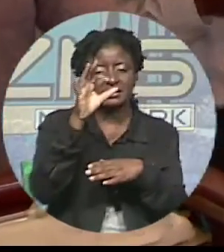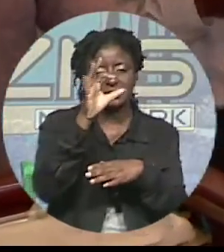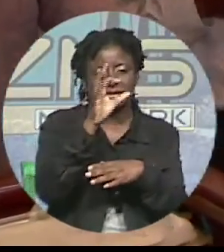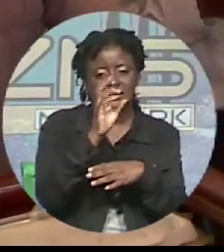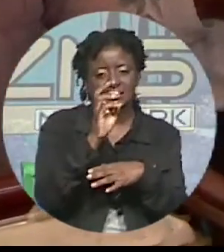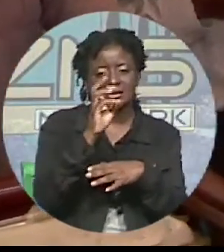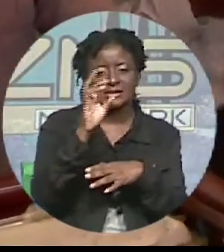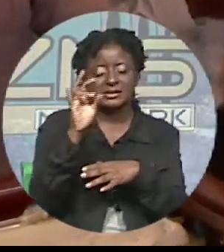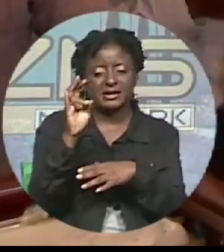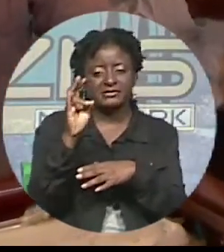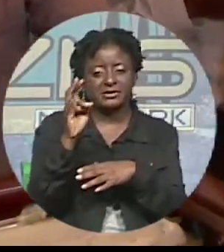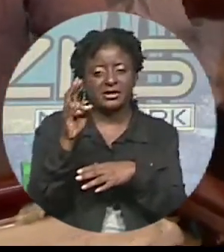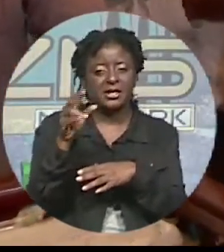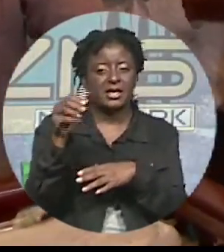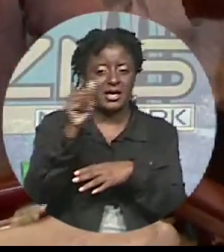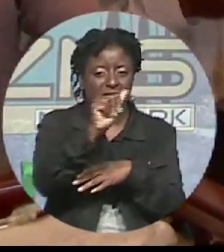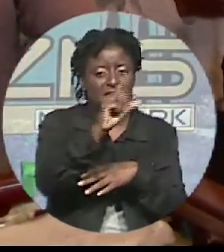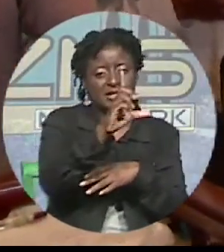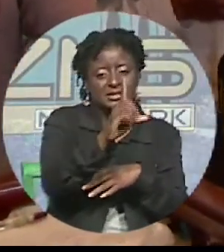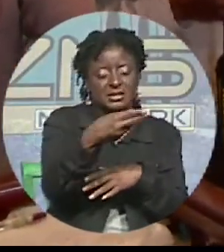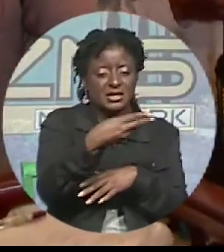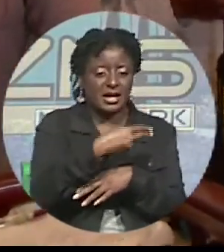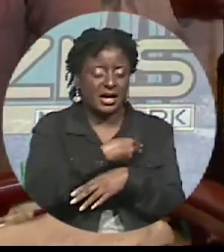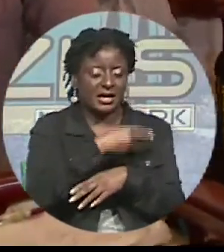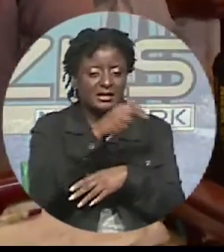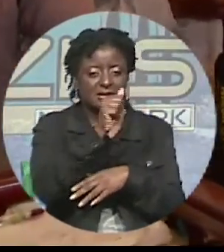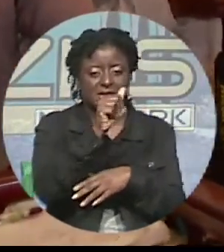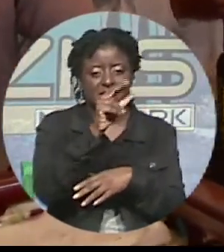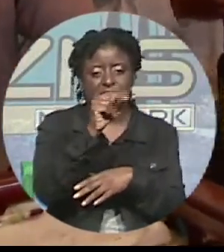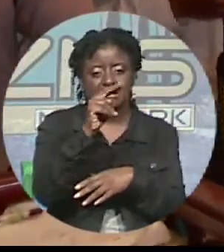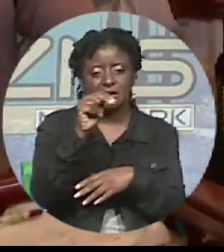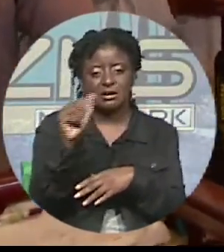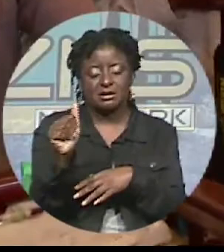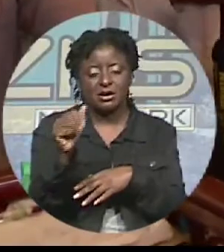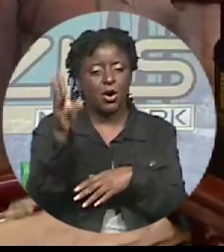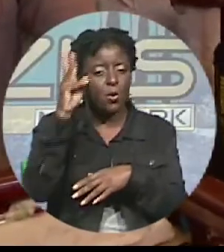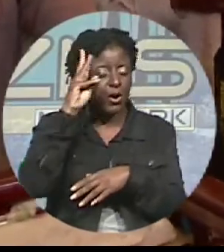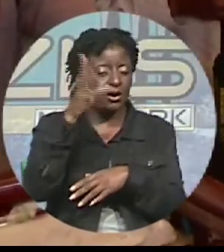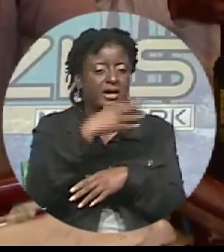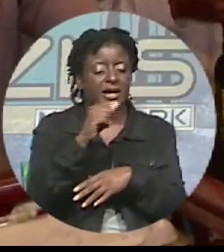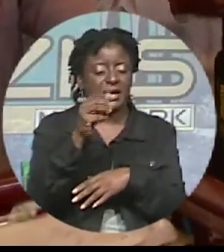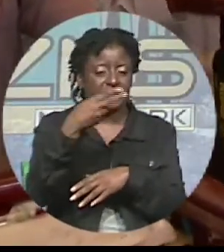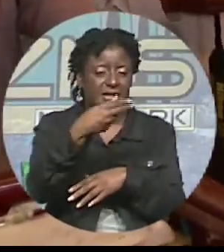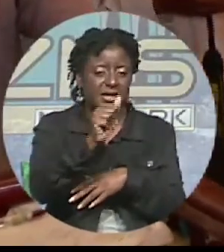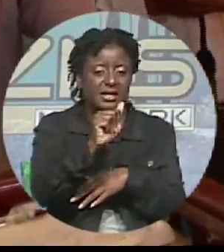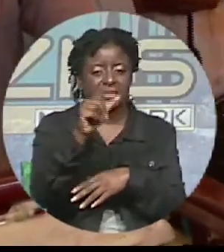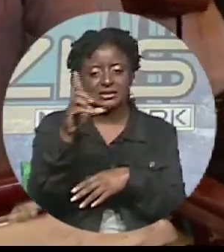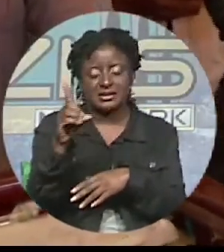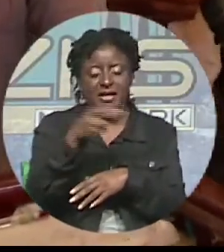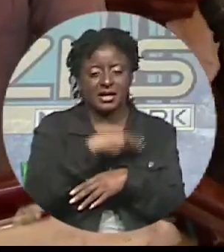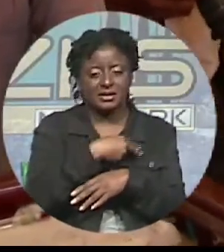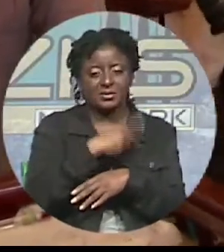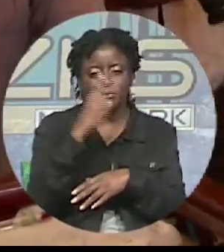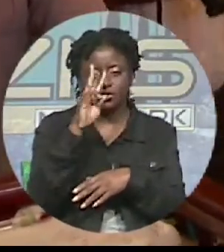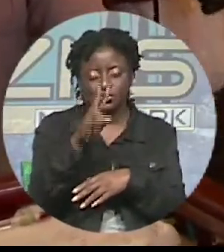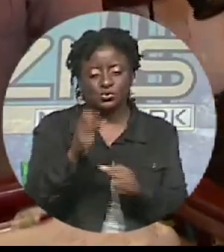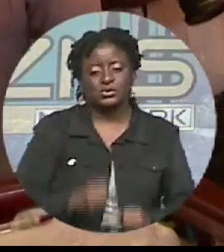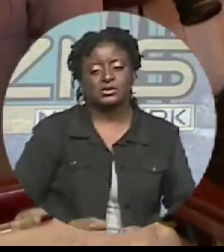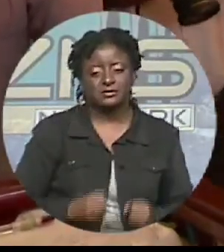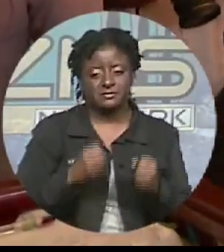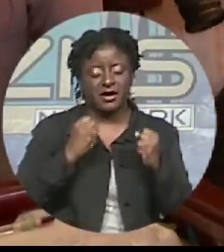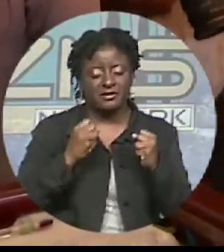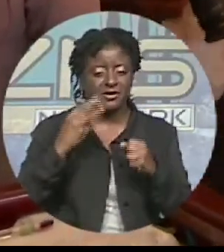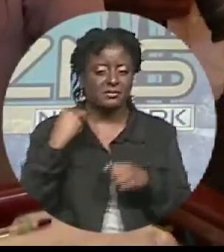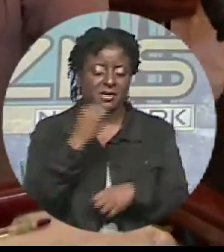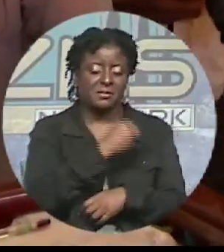was Warren and A.D. Hanna were the two surviving members. And so with his death, I'm hoping that the nation